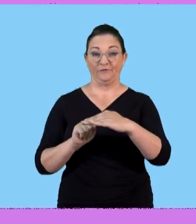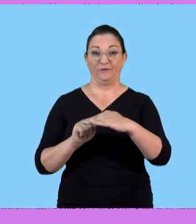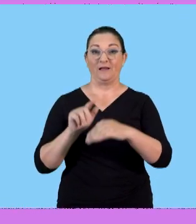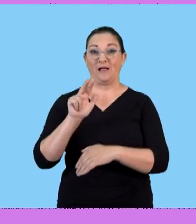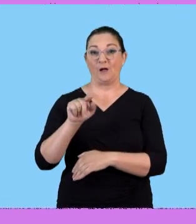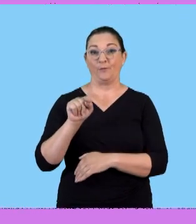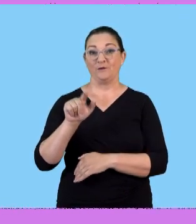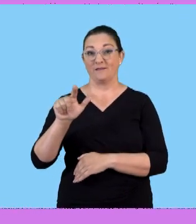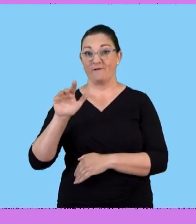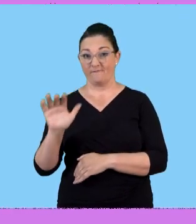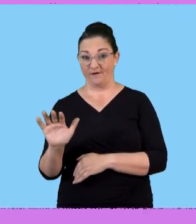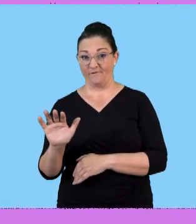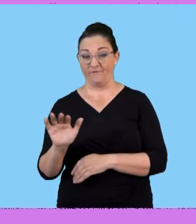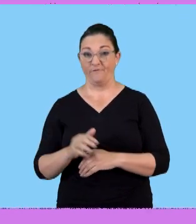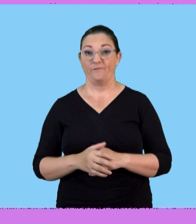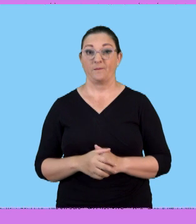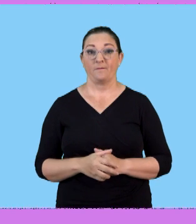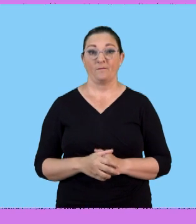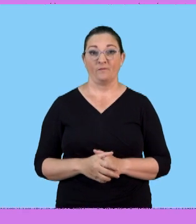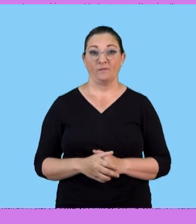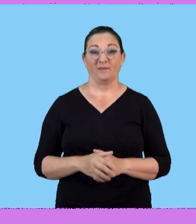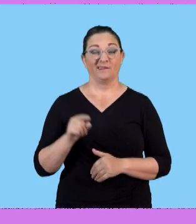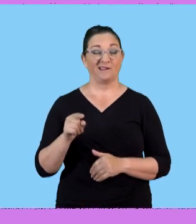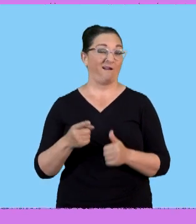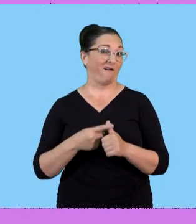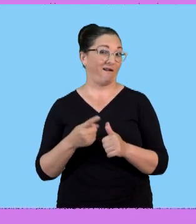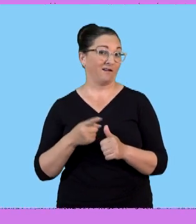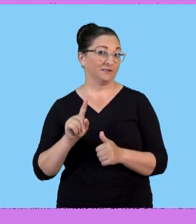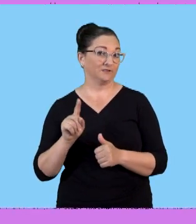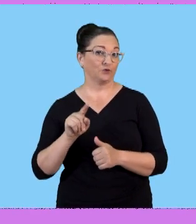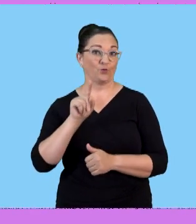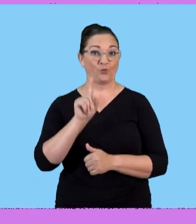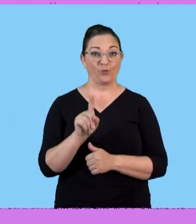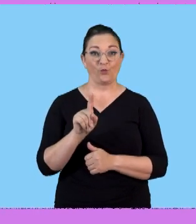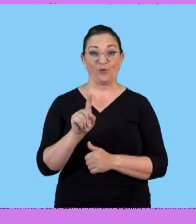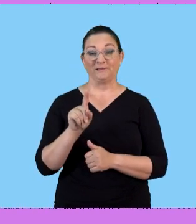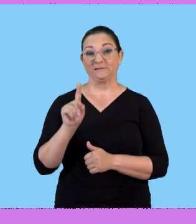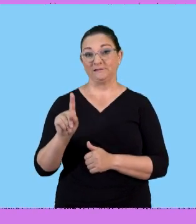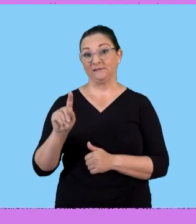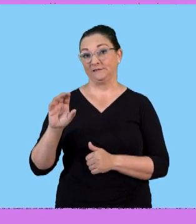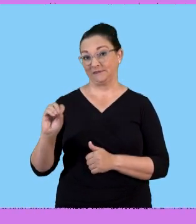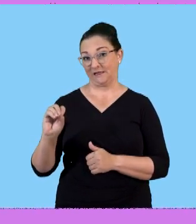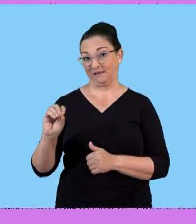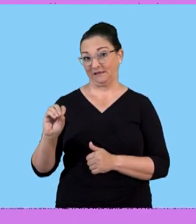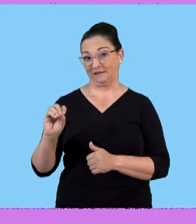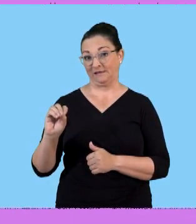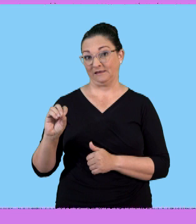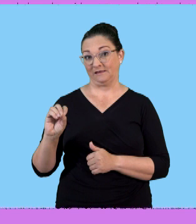by 8.75. That gives me an answer of